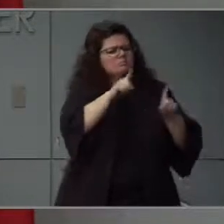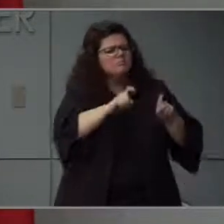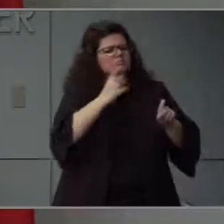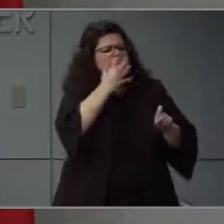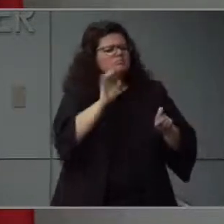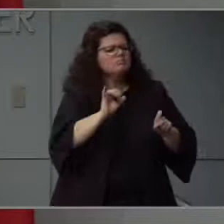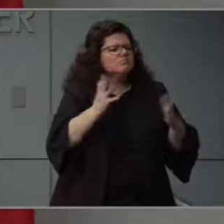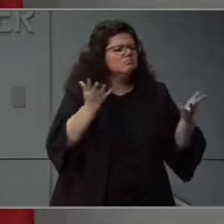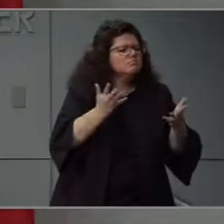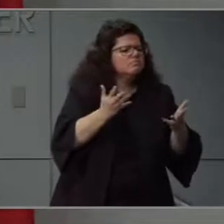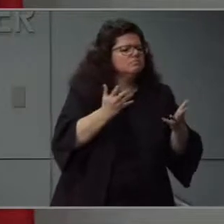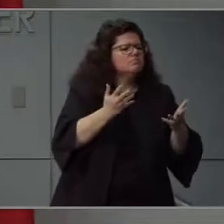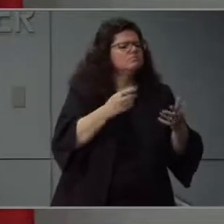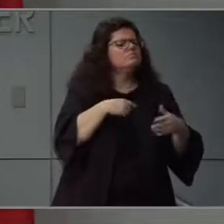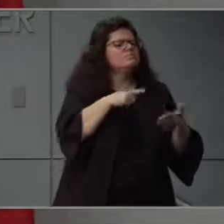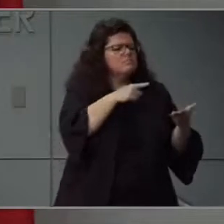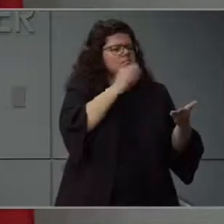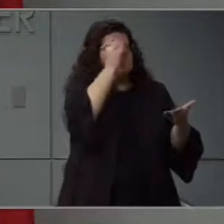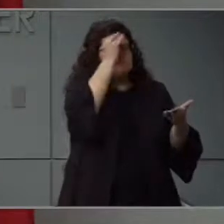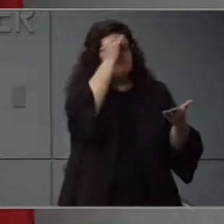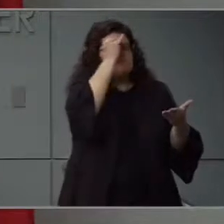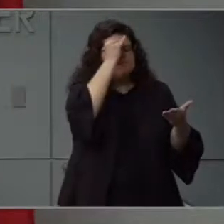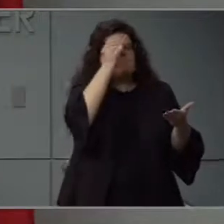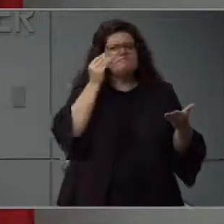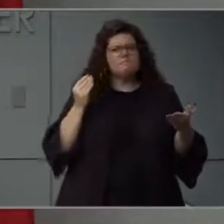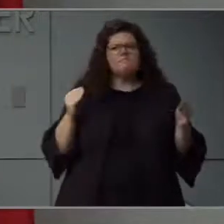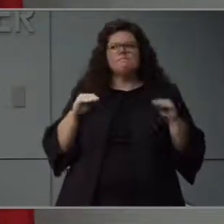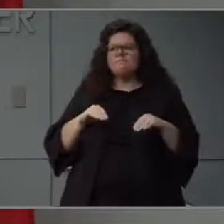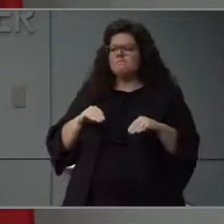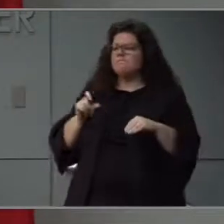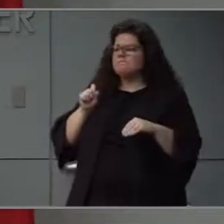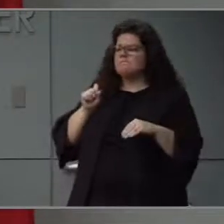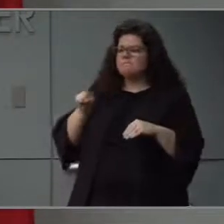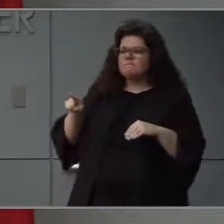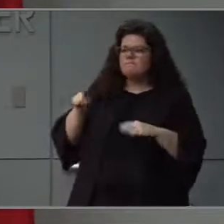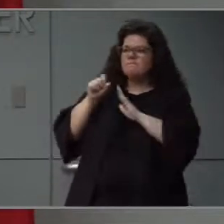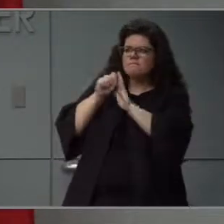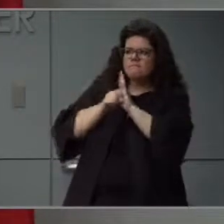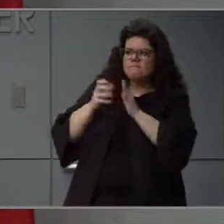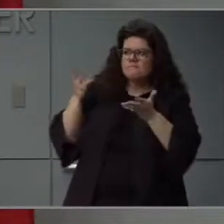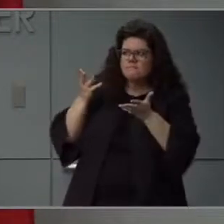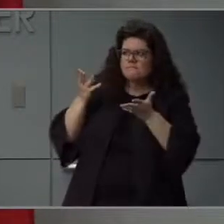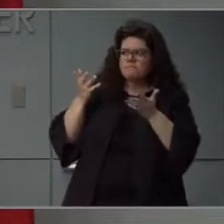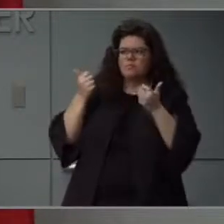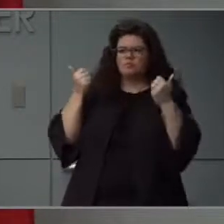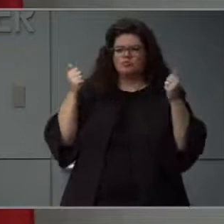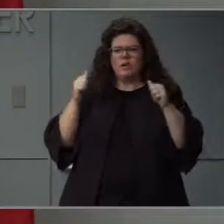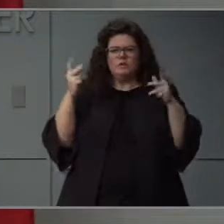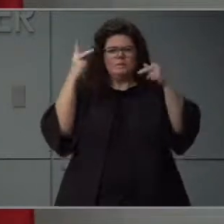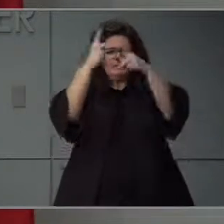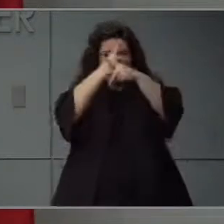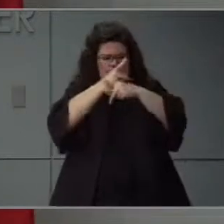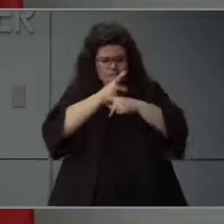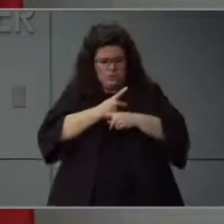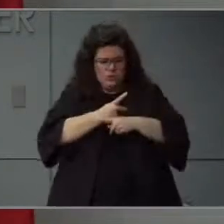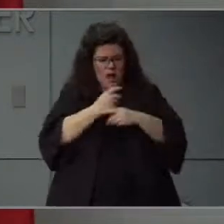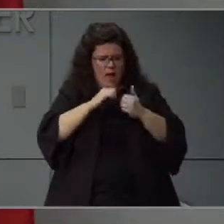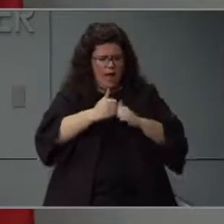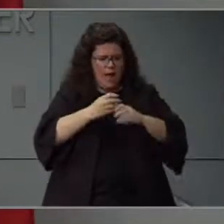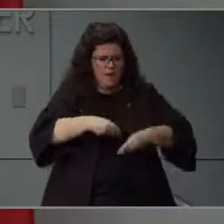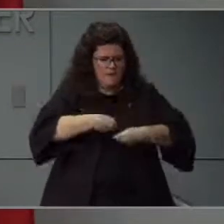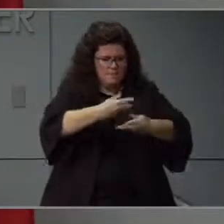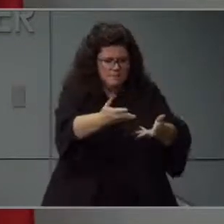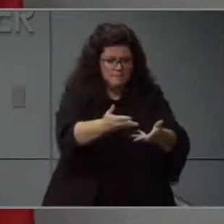others, and then what do folks need in other long-term care settings from the state in order to make that possible. So you're